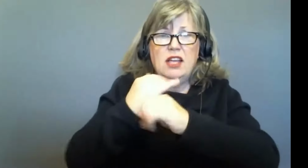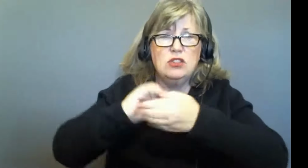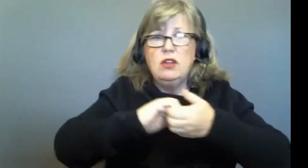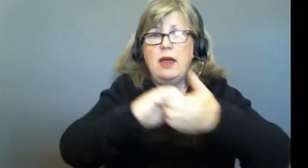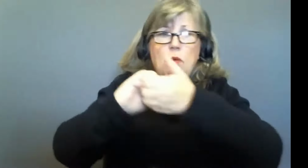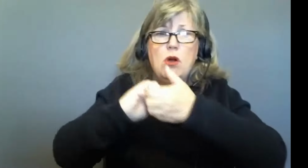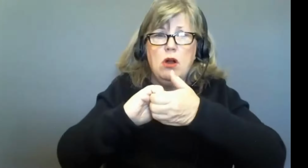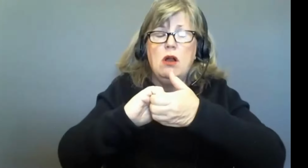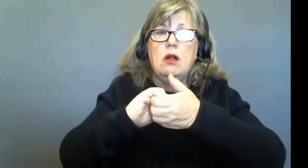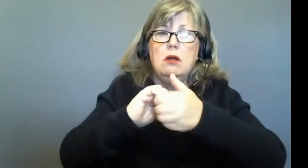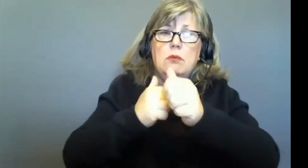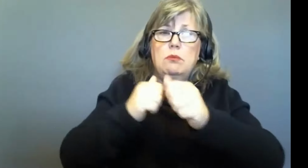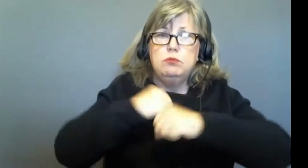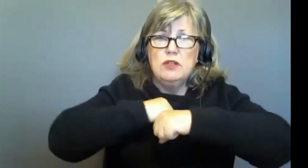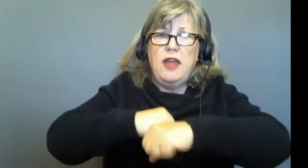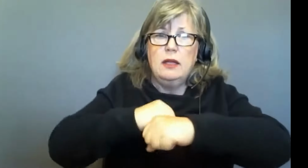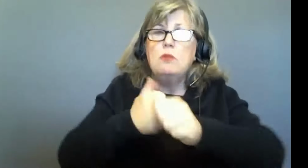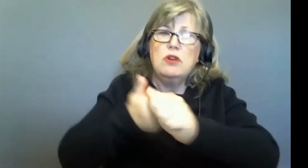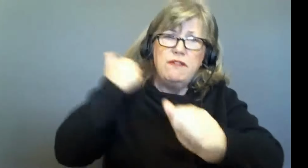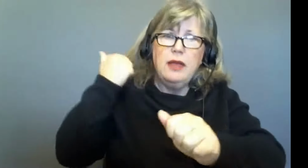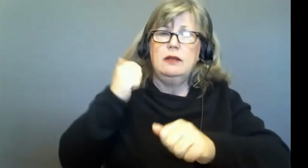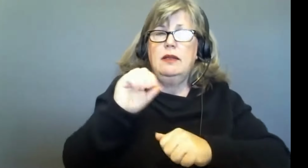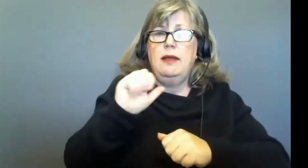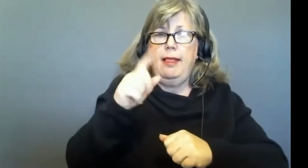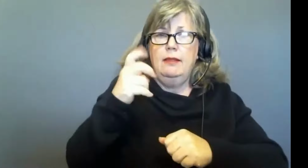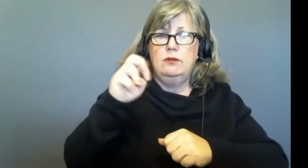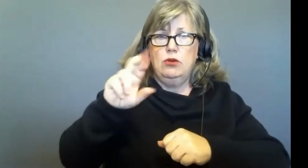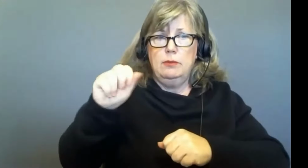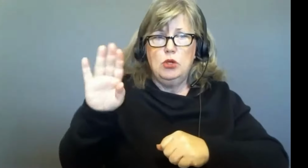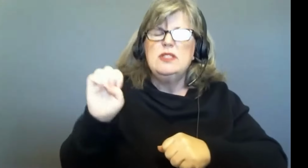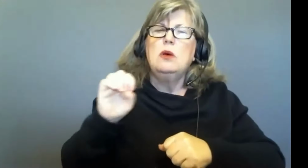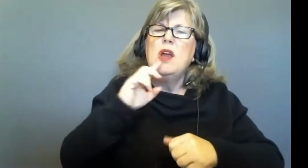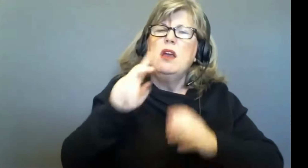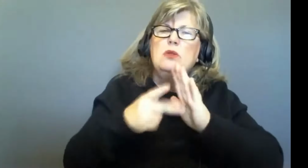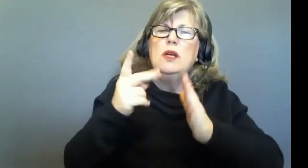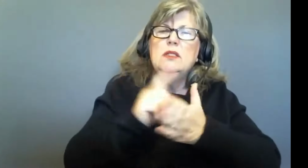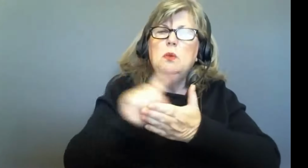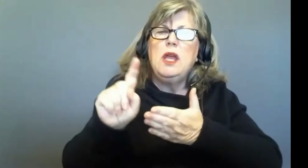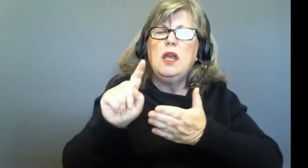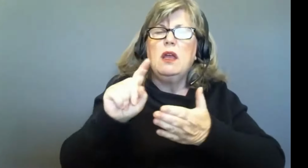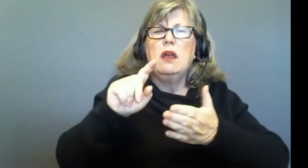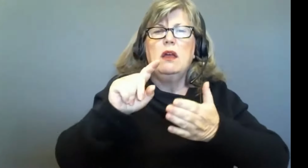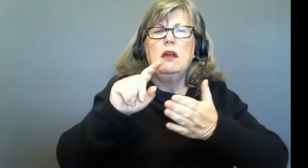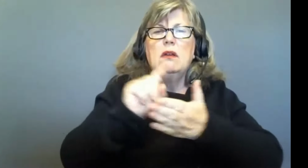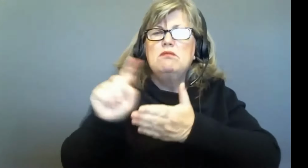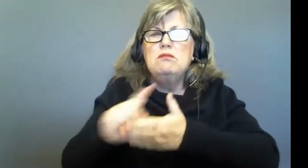Abuse have been holding weekly or bi-weekly meetings, and we've been addressing mistreatment of